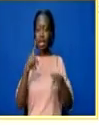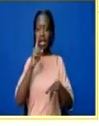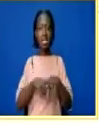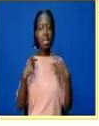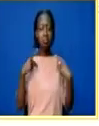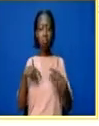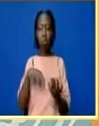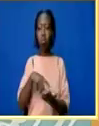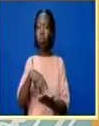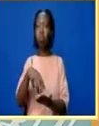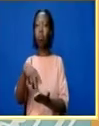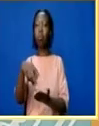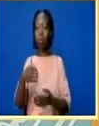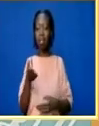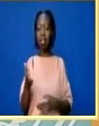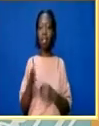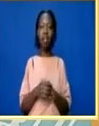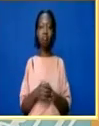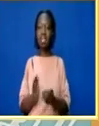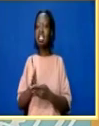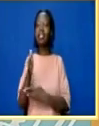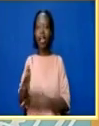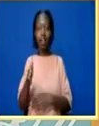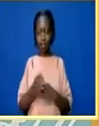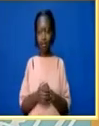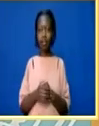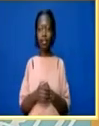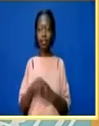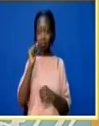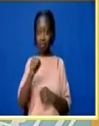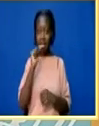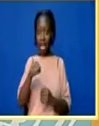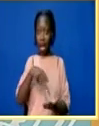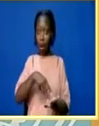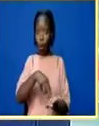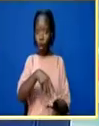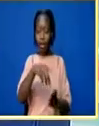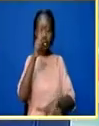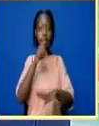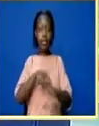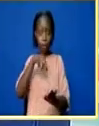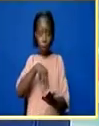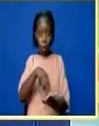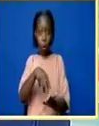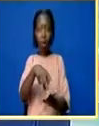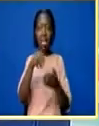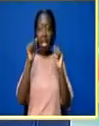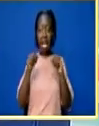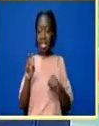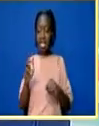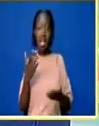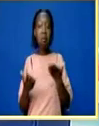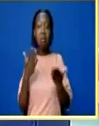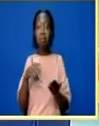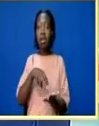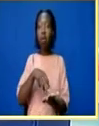yeah. Good. That's direct contact. That soil. Is one. Yes. Walking. Yes. When you are walking, yeah. you can, you find yourself, maybe you are